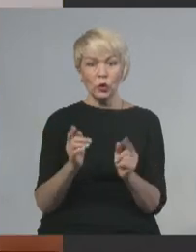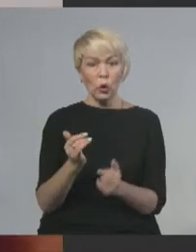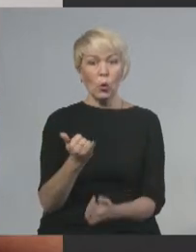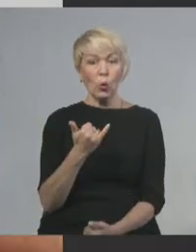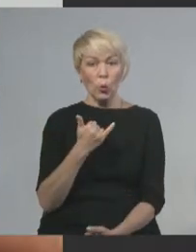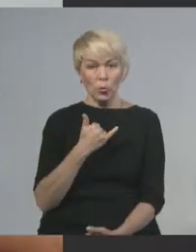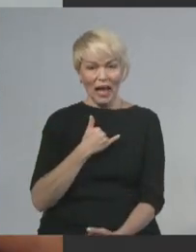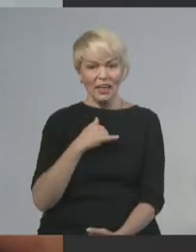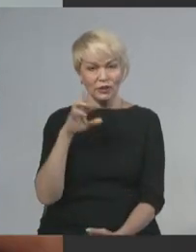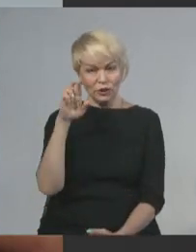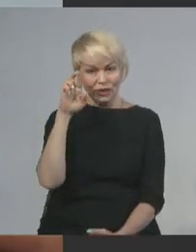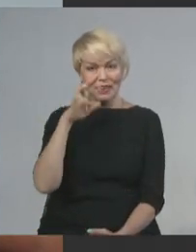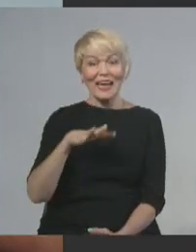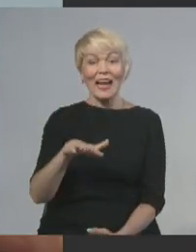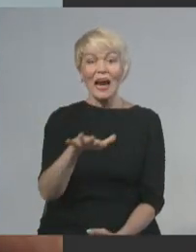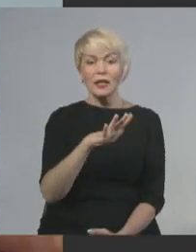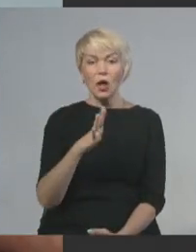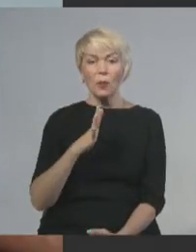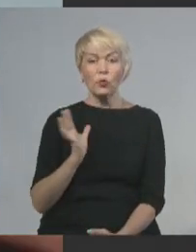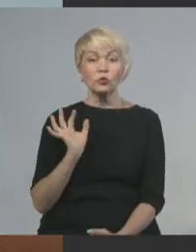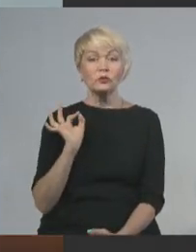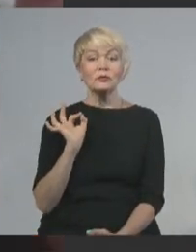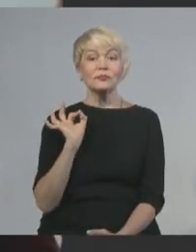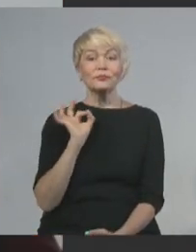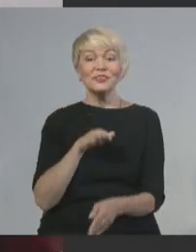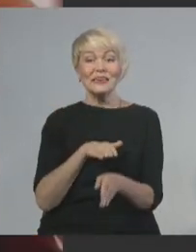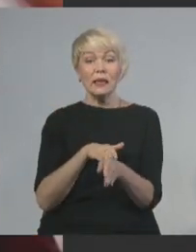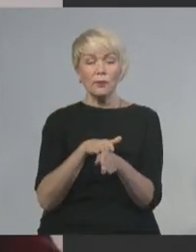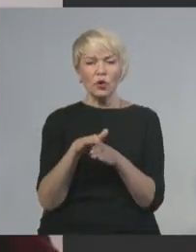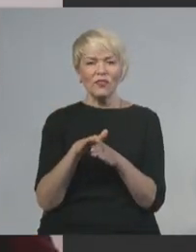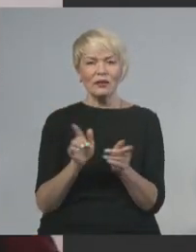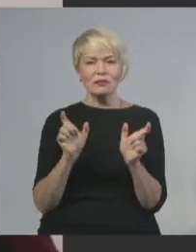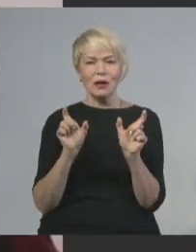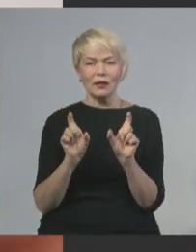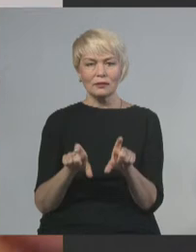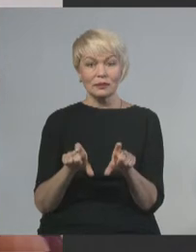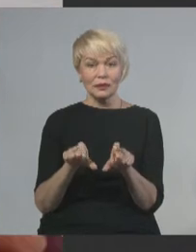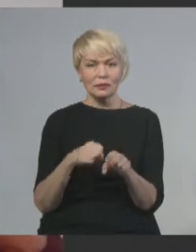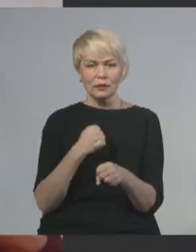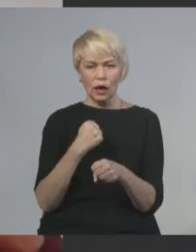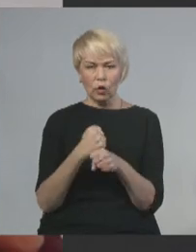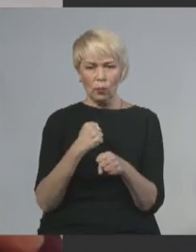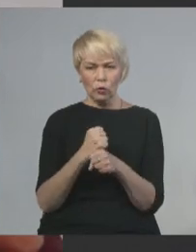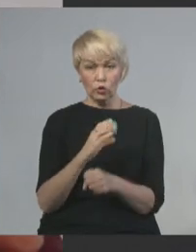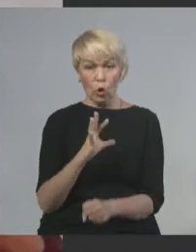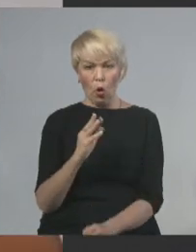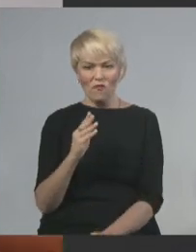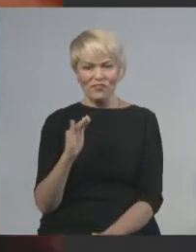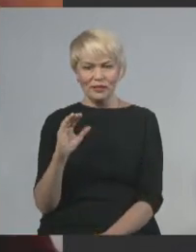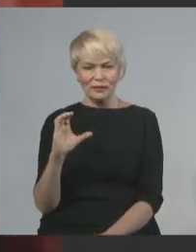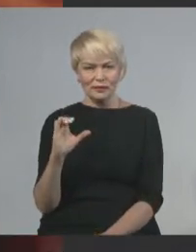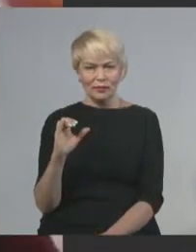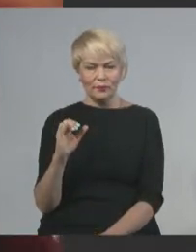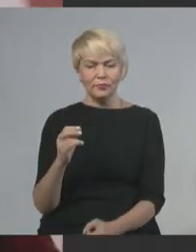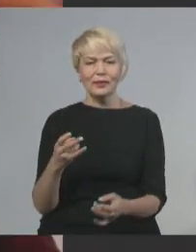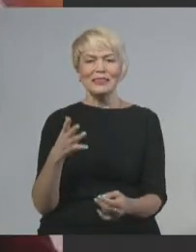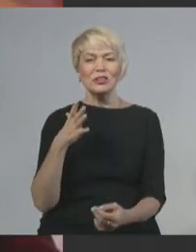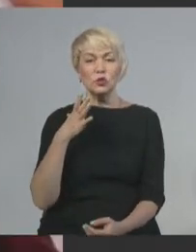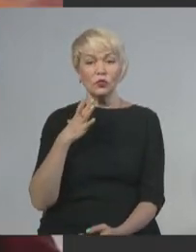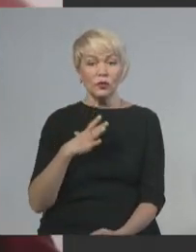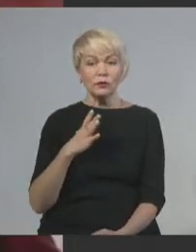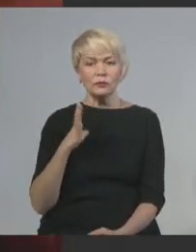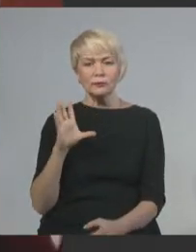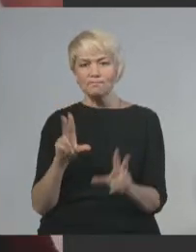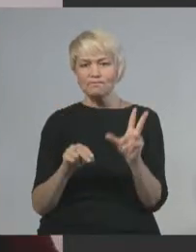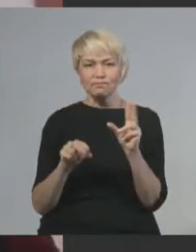gathering in your offices so it was you talk creative responses and we had to really creative